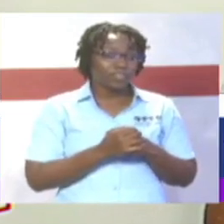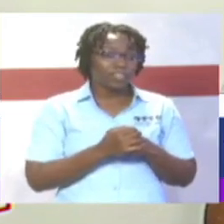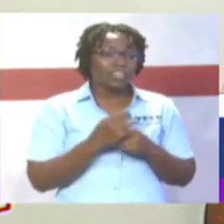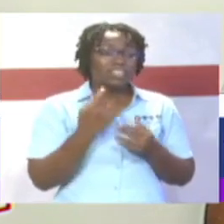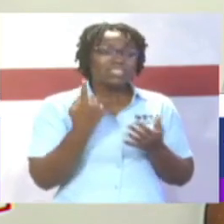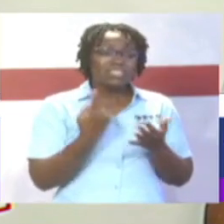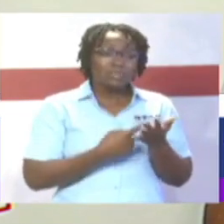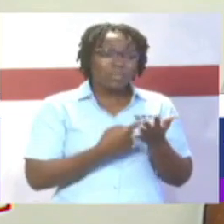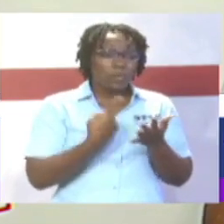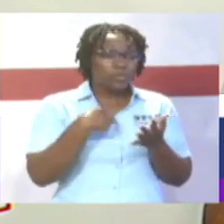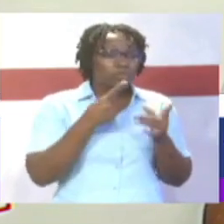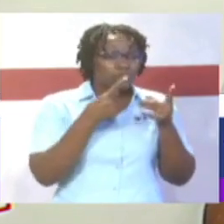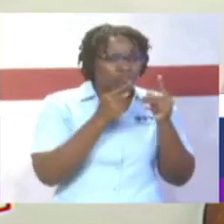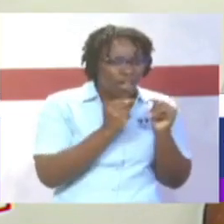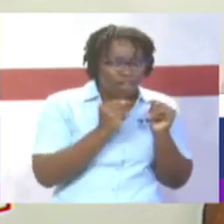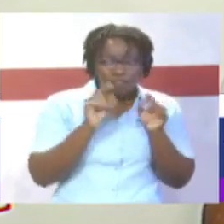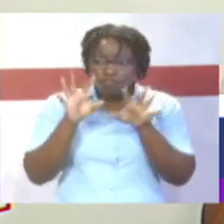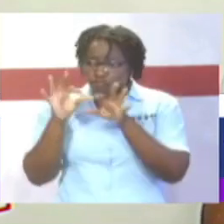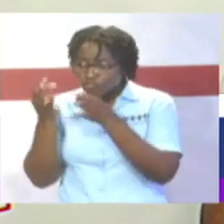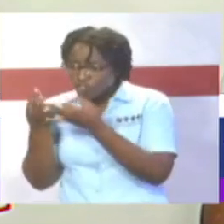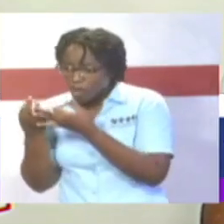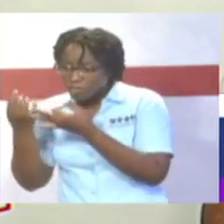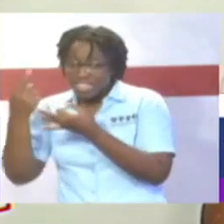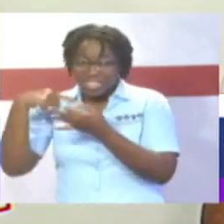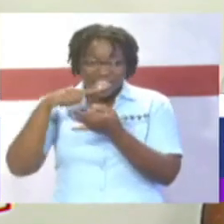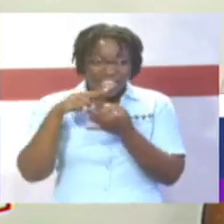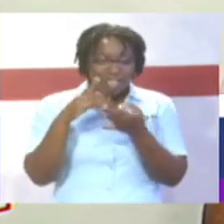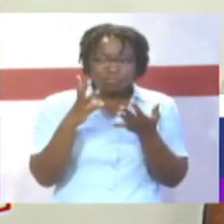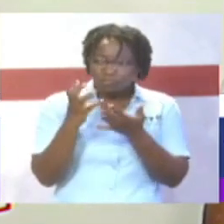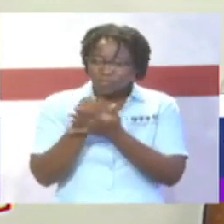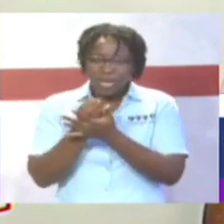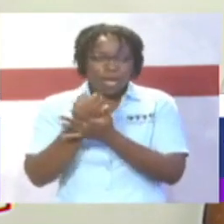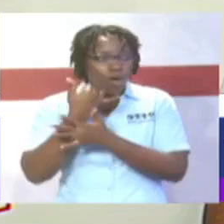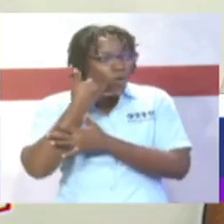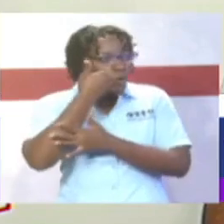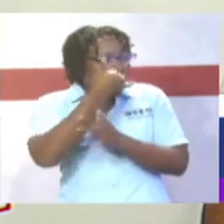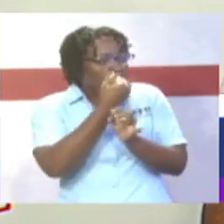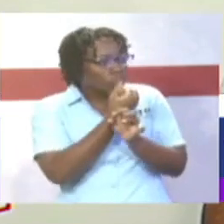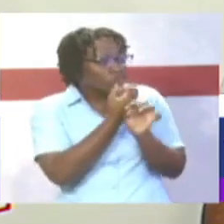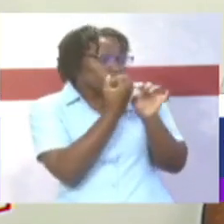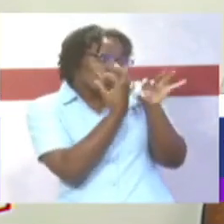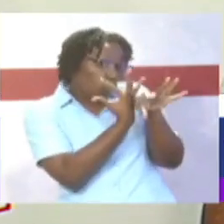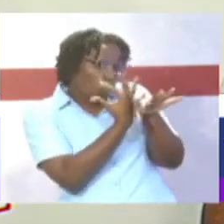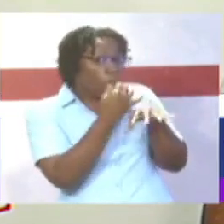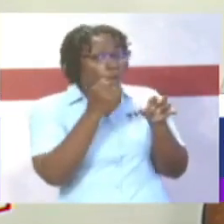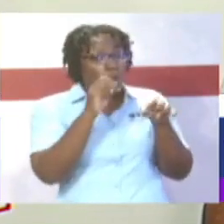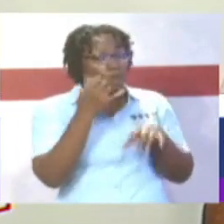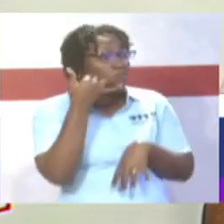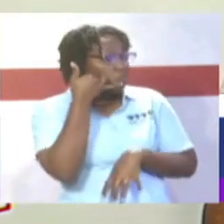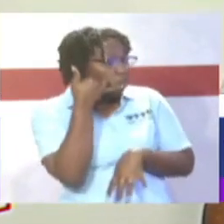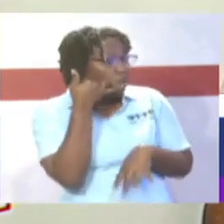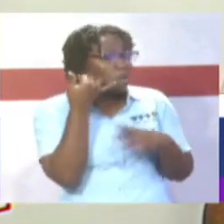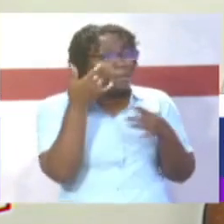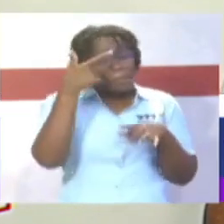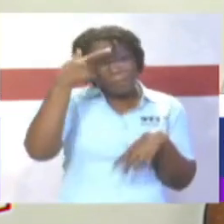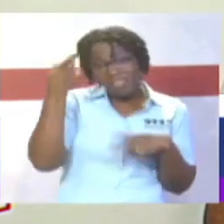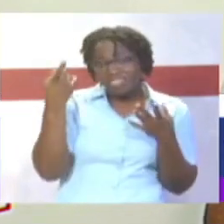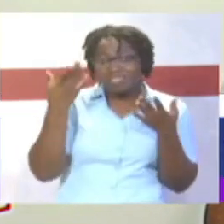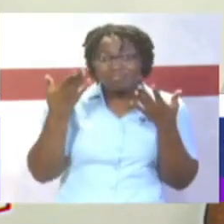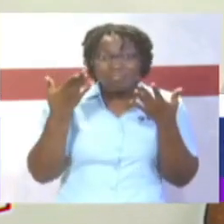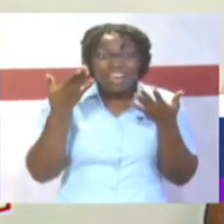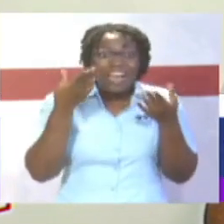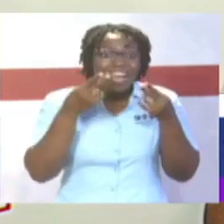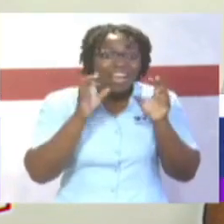a phone call or a video call, because the harsh reality is it may very well be their